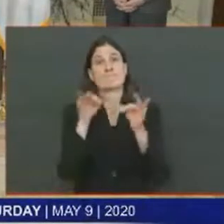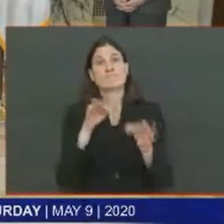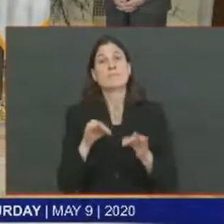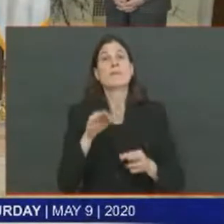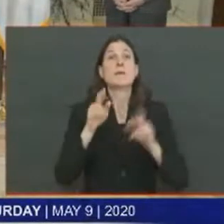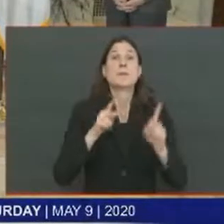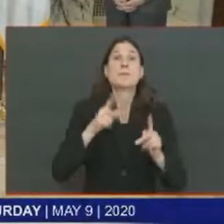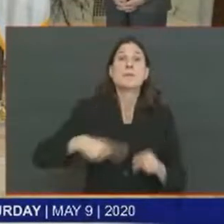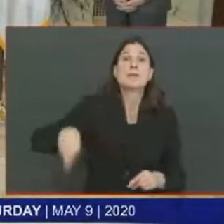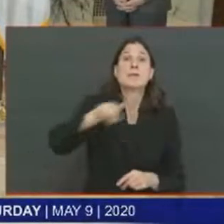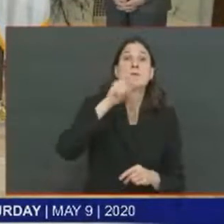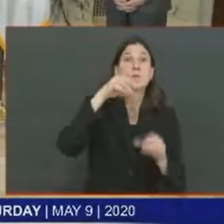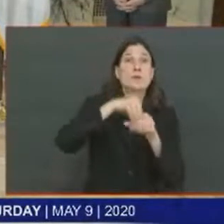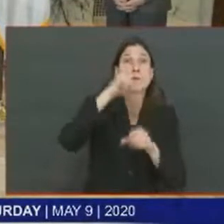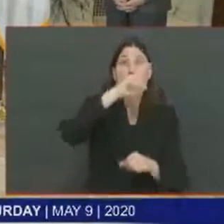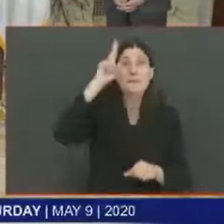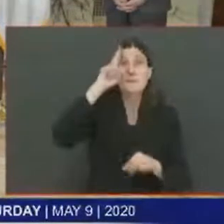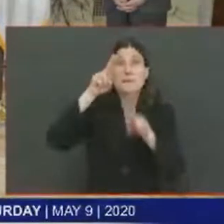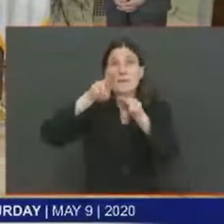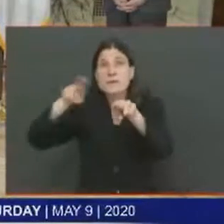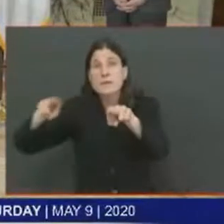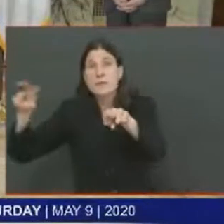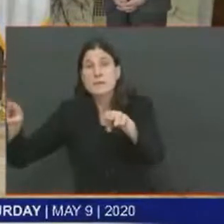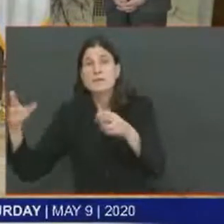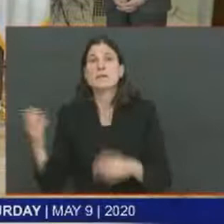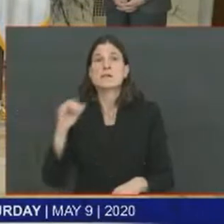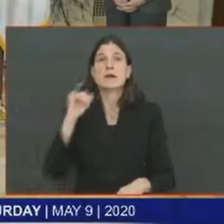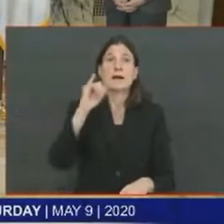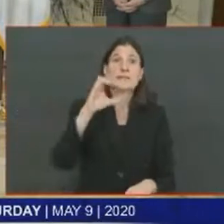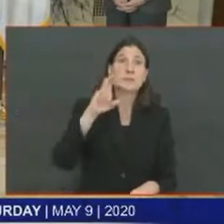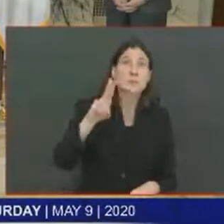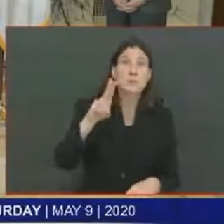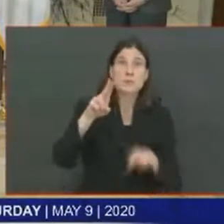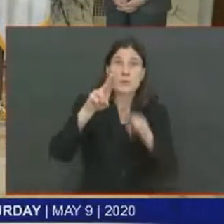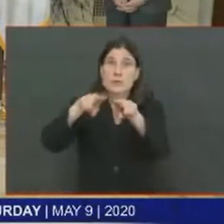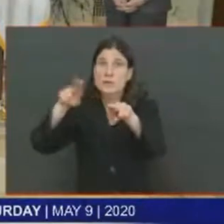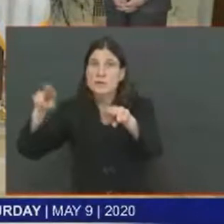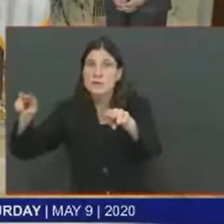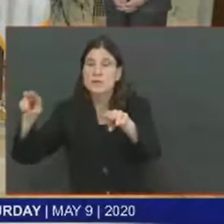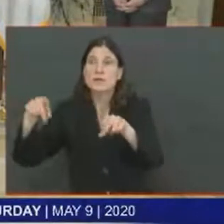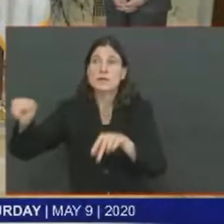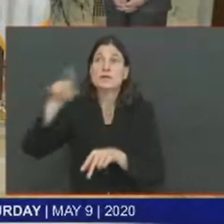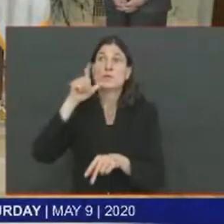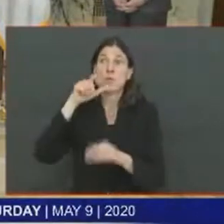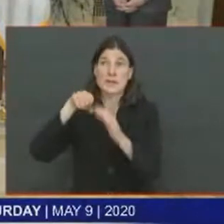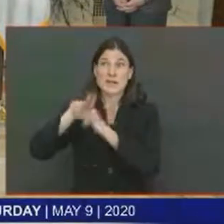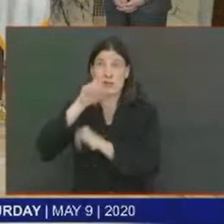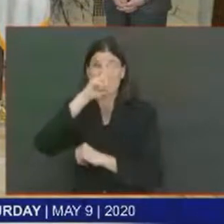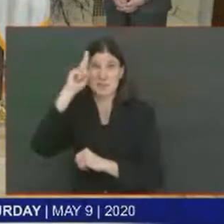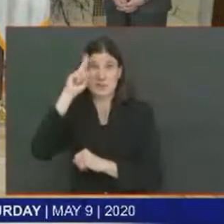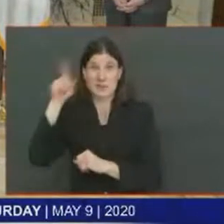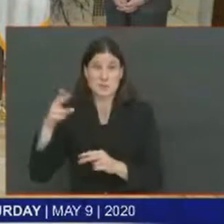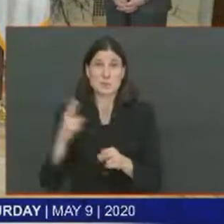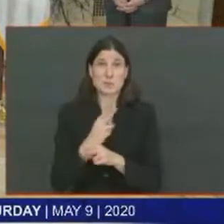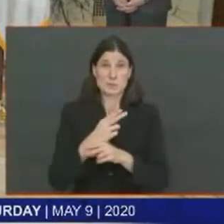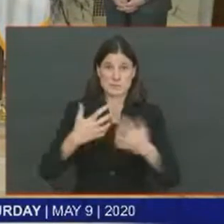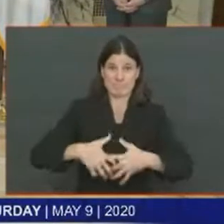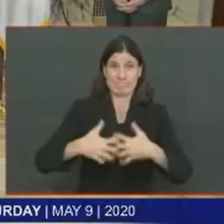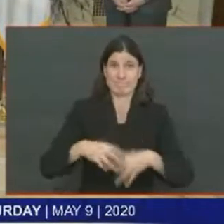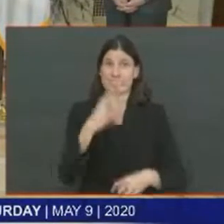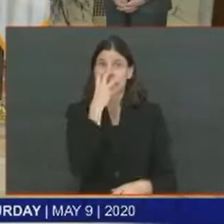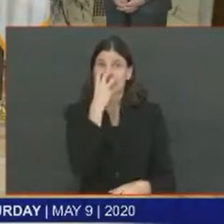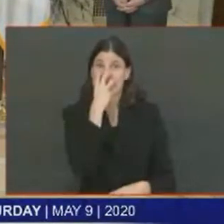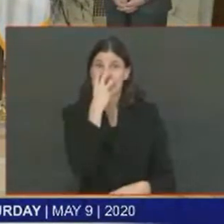ventilated automatically have a higher risk profile that led them to be there, and that unfortunately